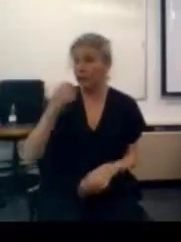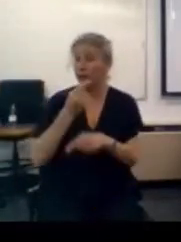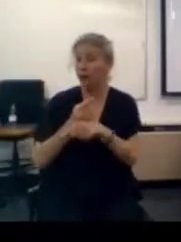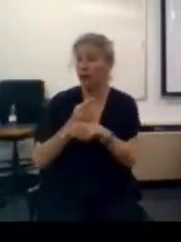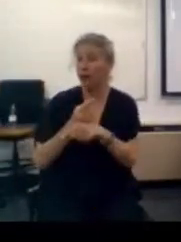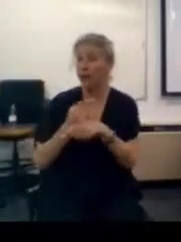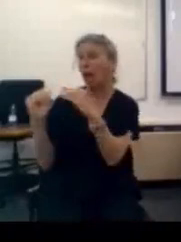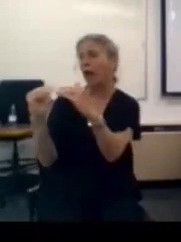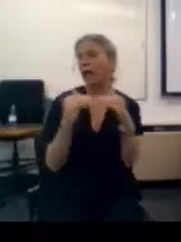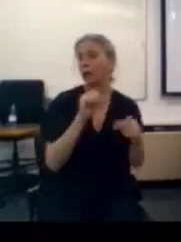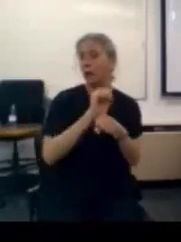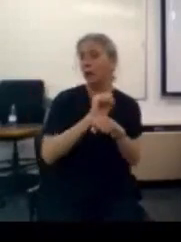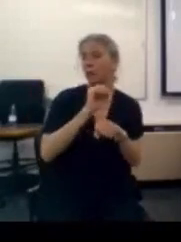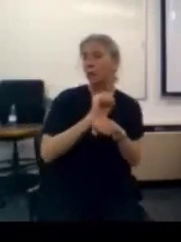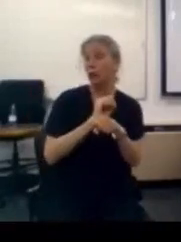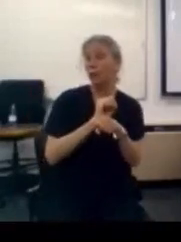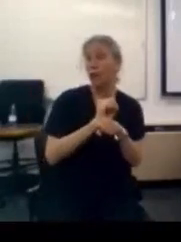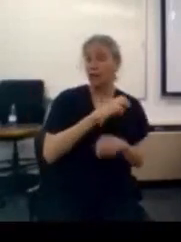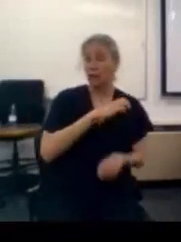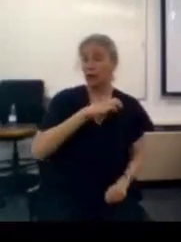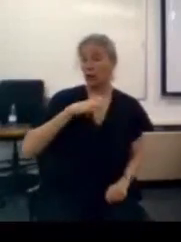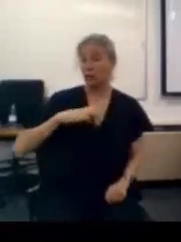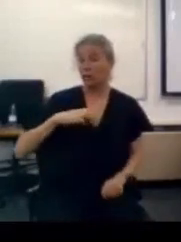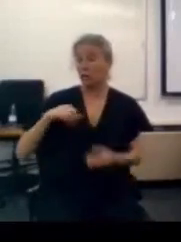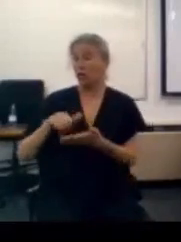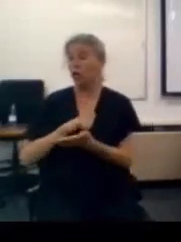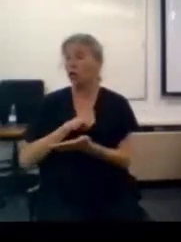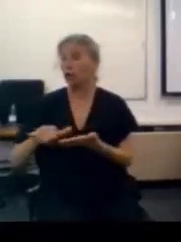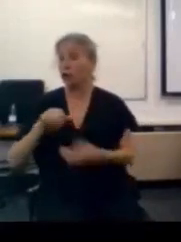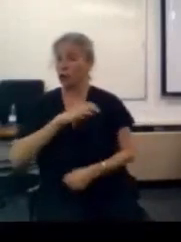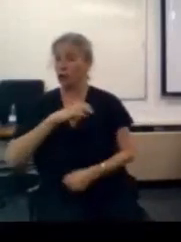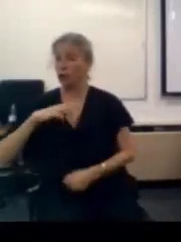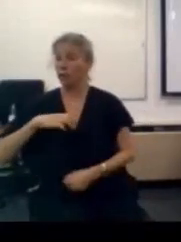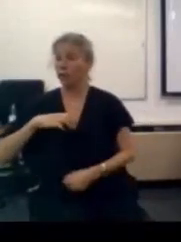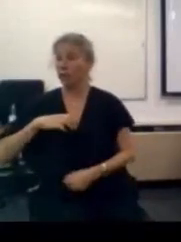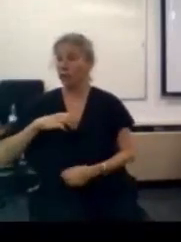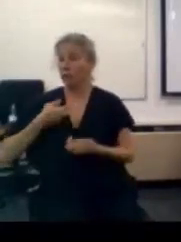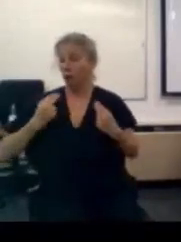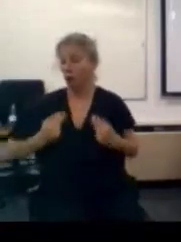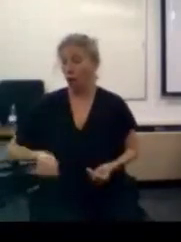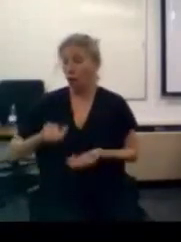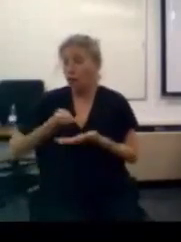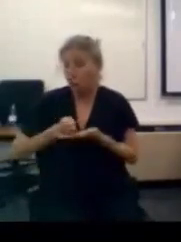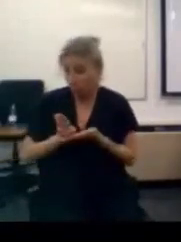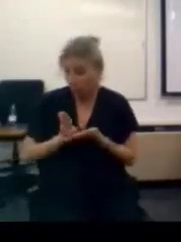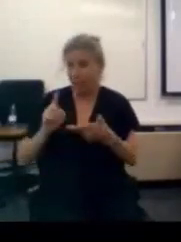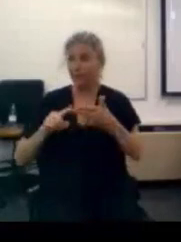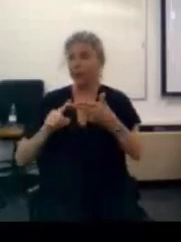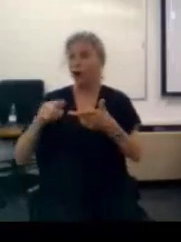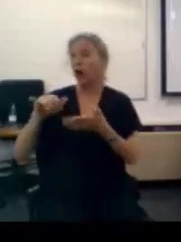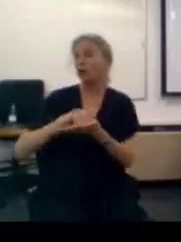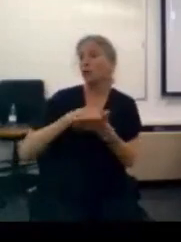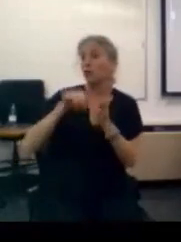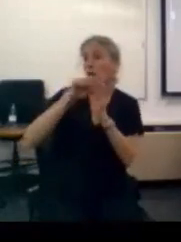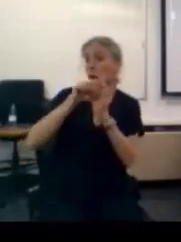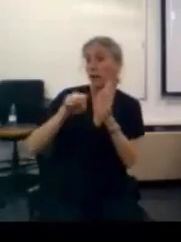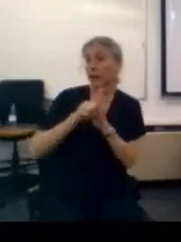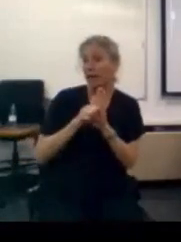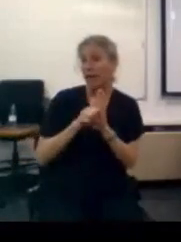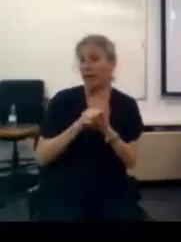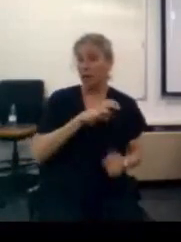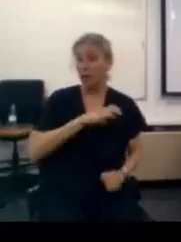We have the EEOC, right? The Equal Employment Opportunities Commission. We have the New York City Commission on Human Rights. We have the New